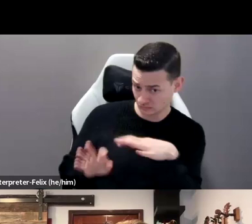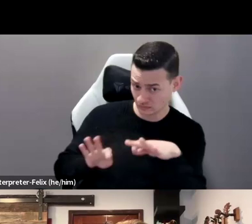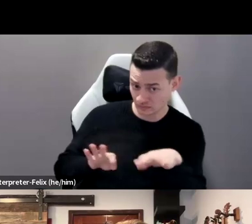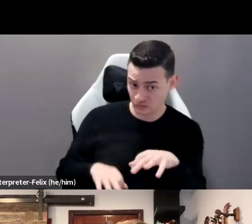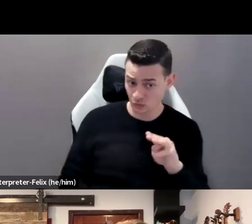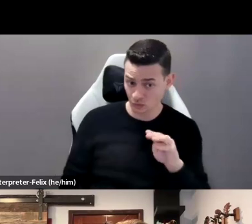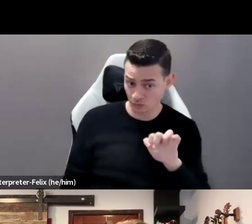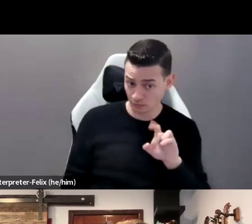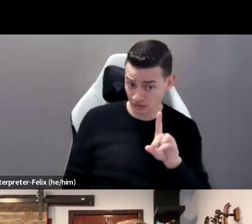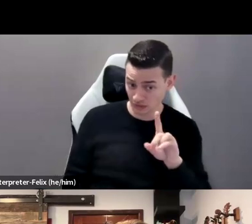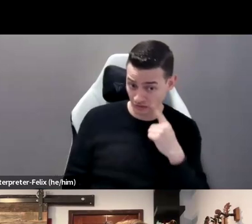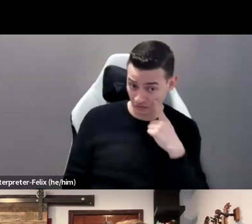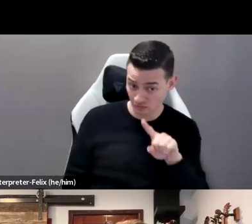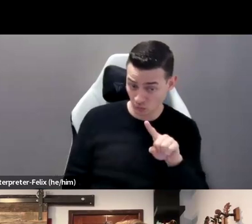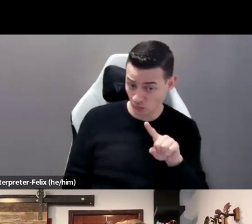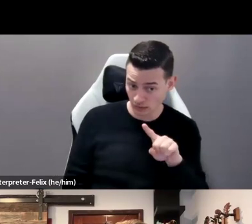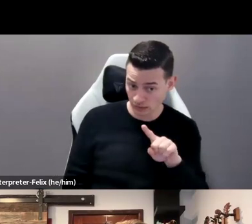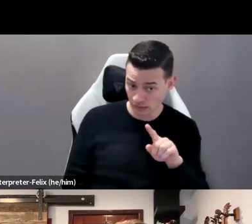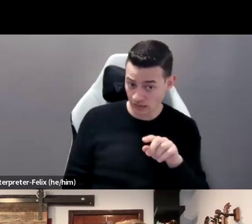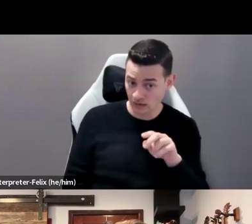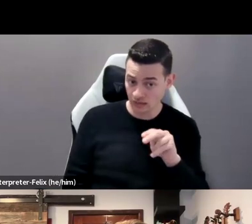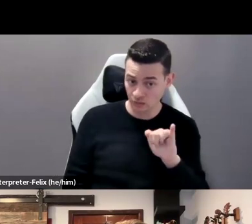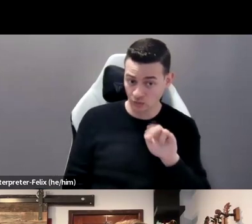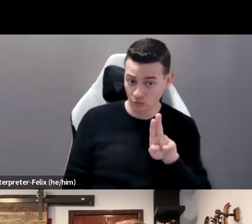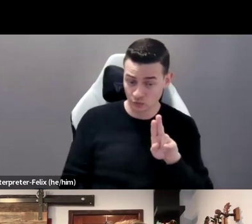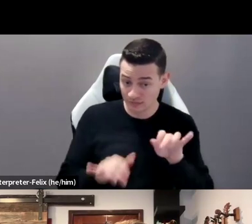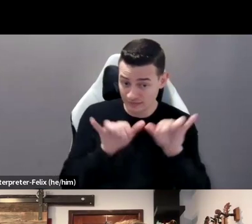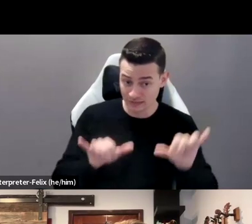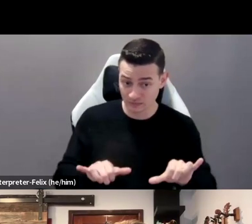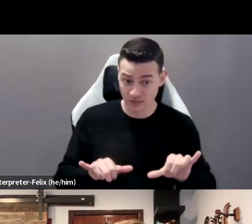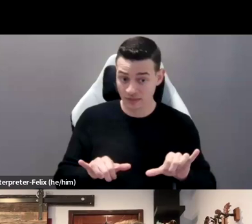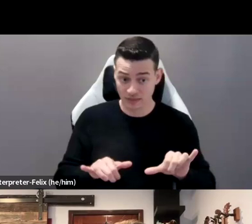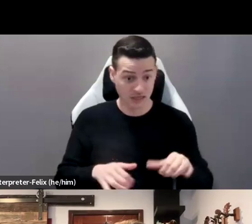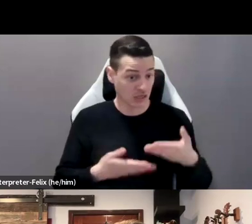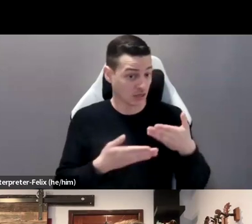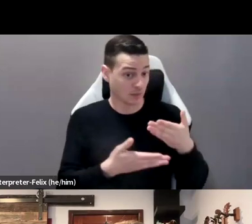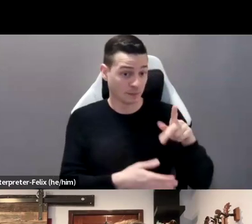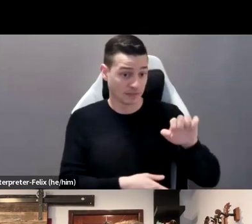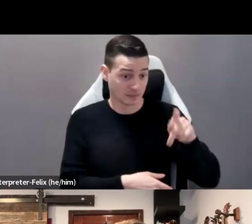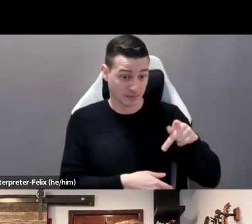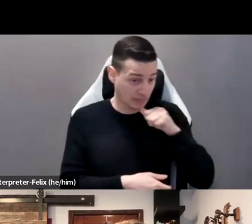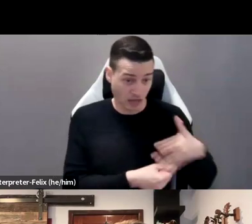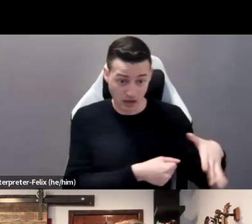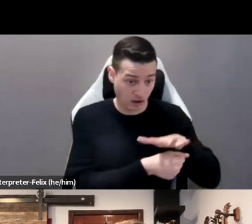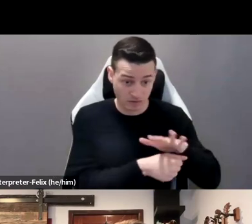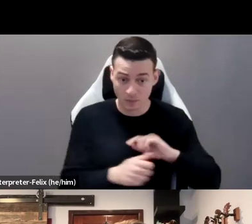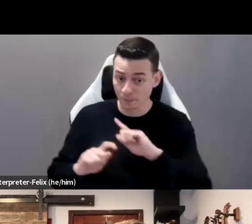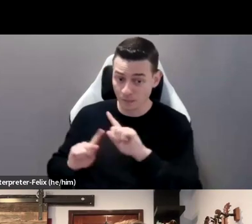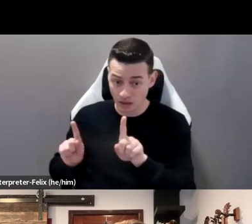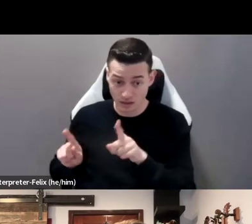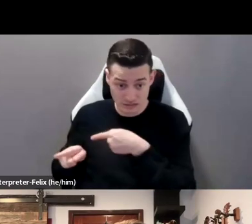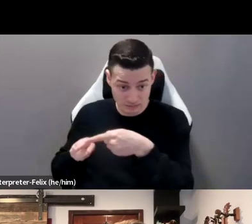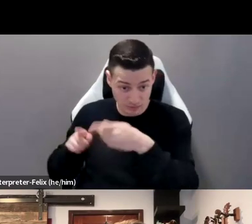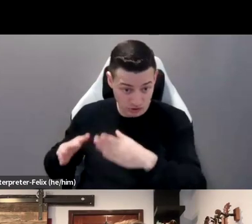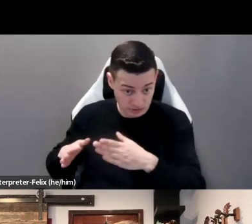like? So if I go to general practice, that's not covered, but if I go to a specialist? Yeah. So if you want to see a primary care physician, just